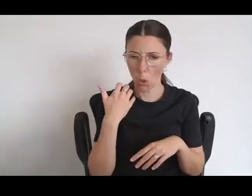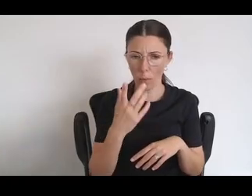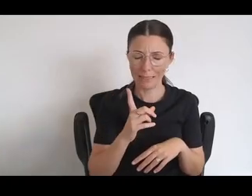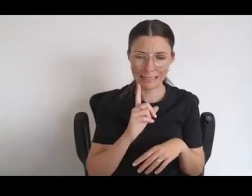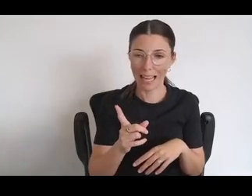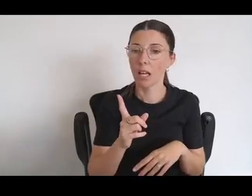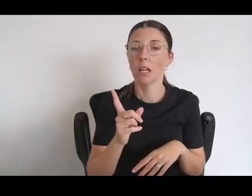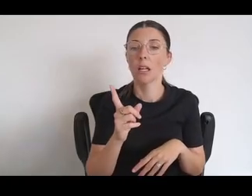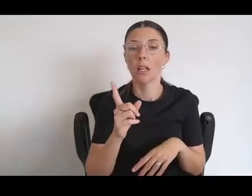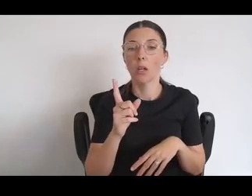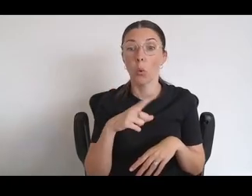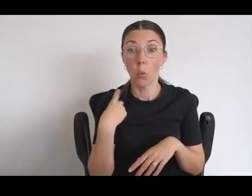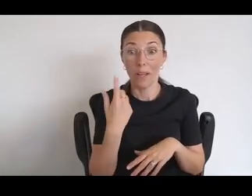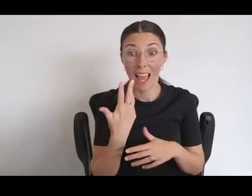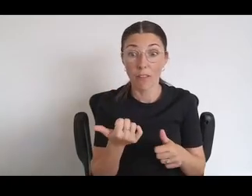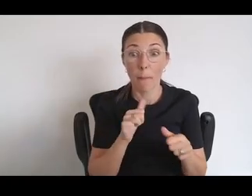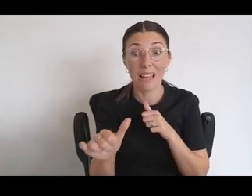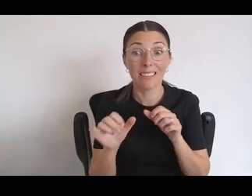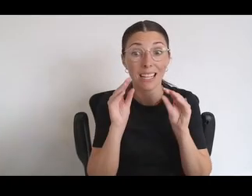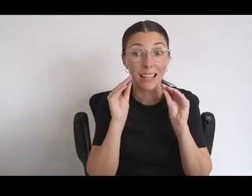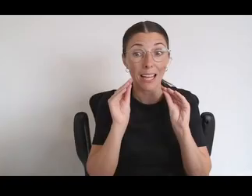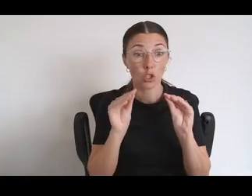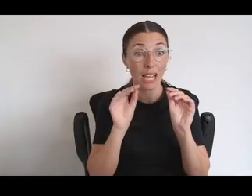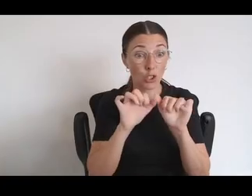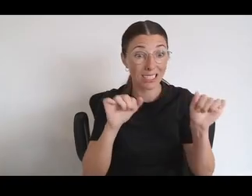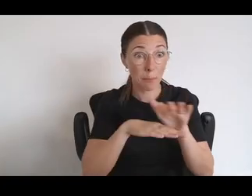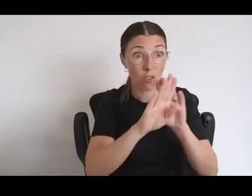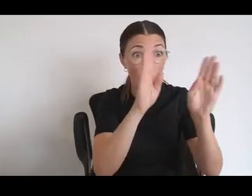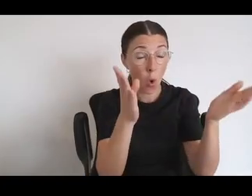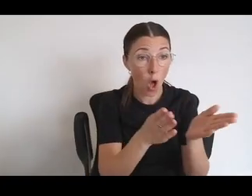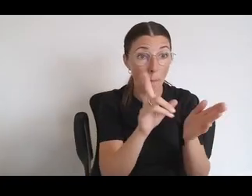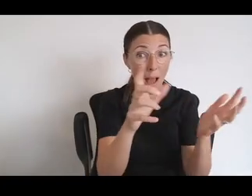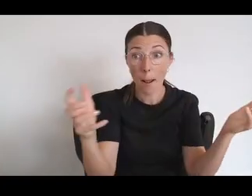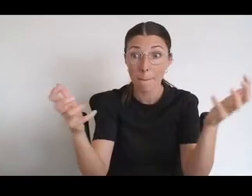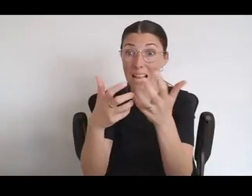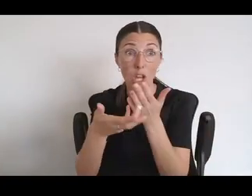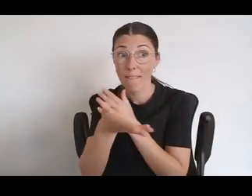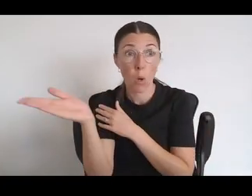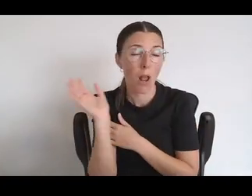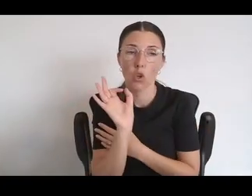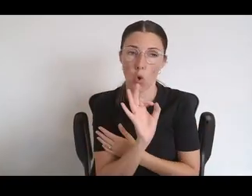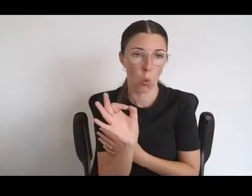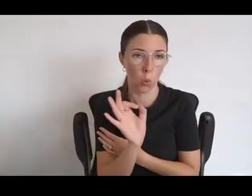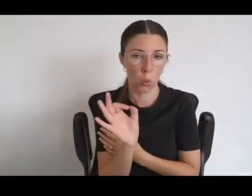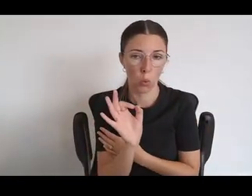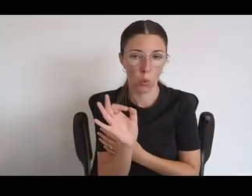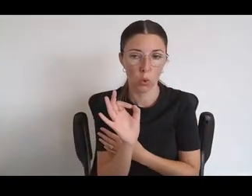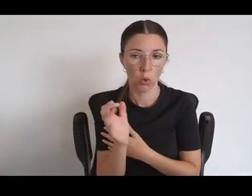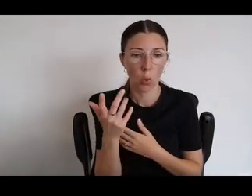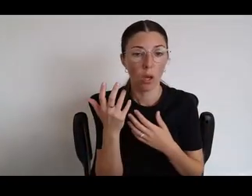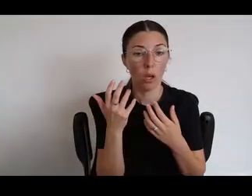in the world, but not for everyone. So we are doing great things in many parts of this country, in many schools, and many